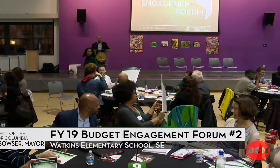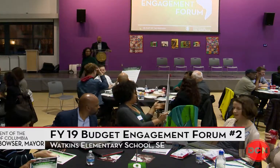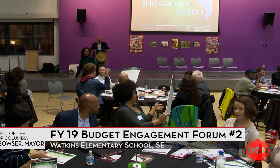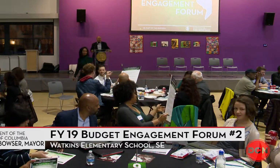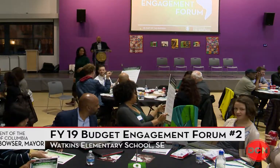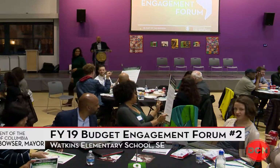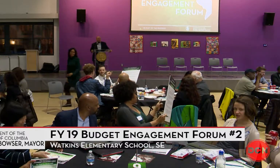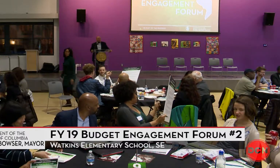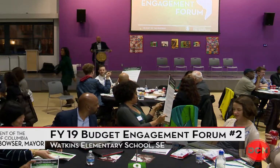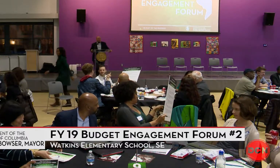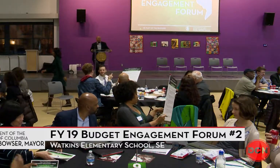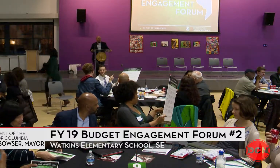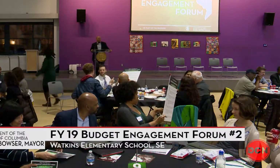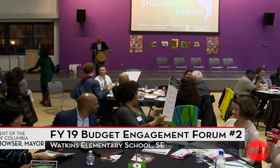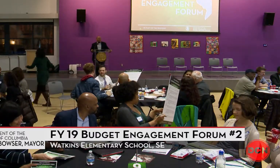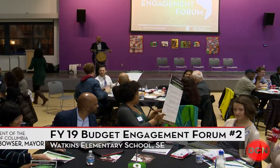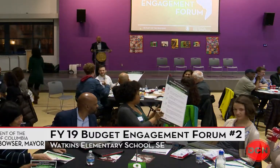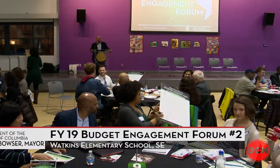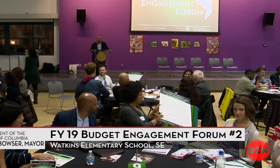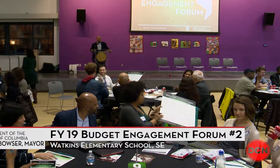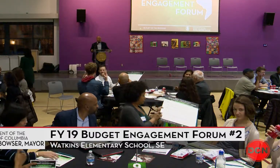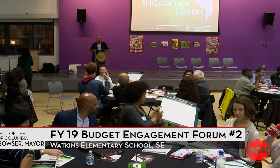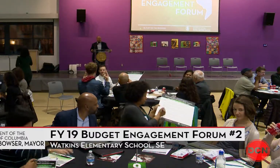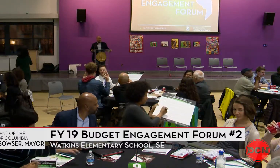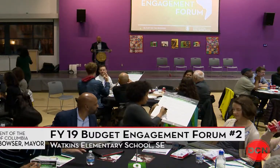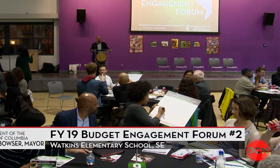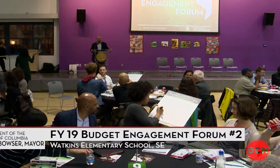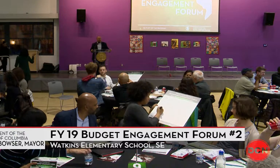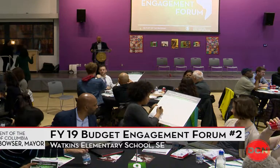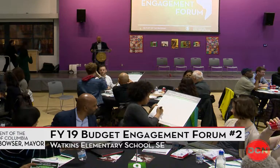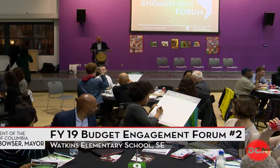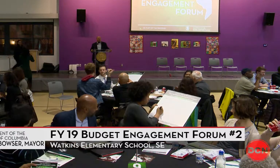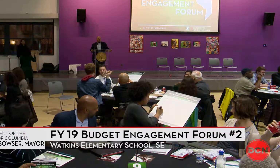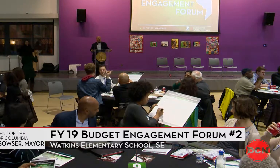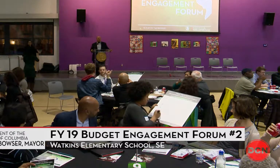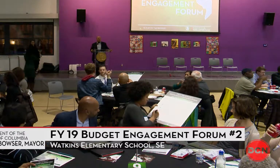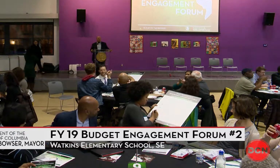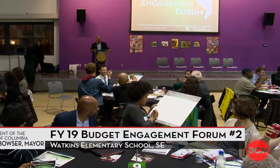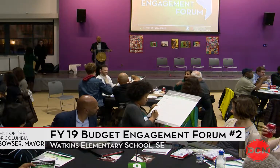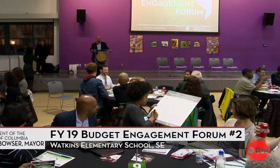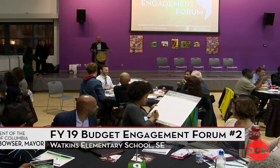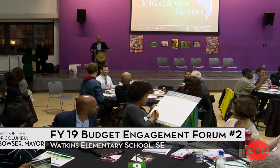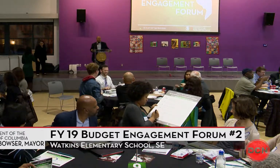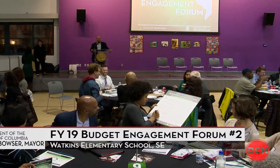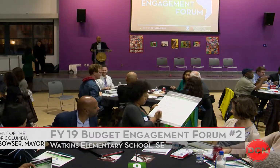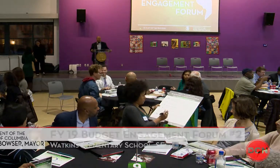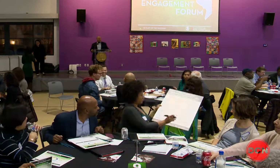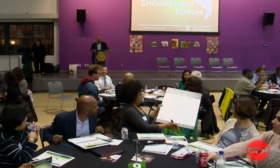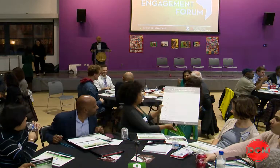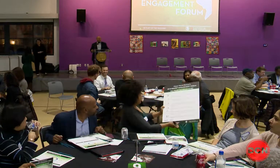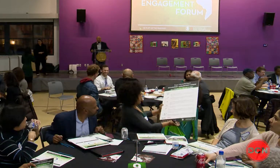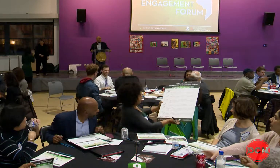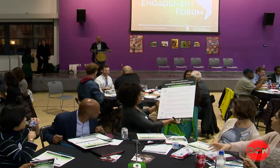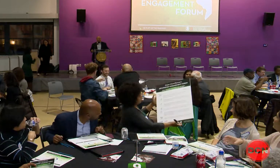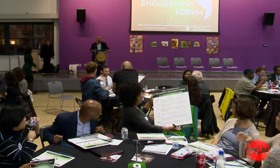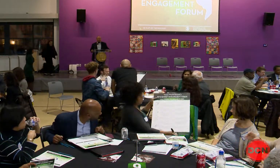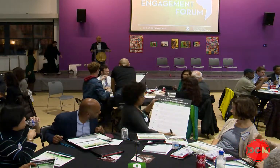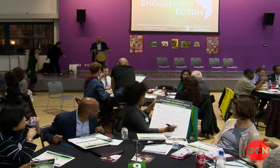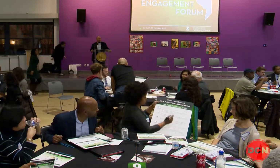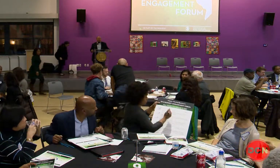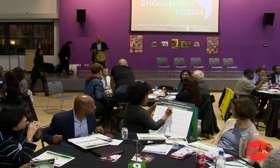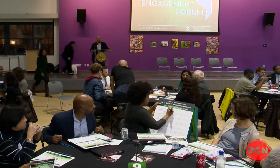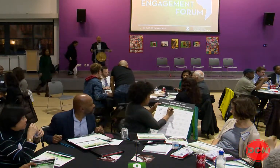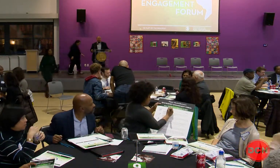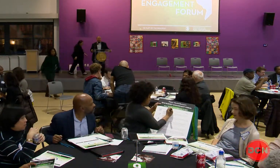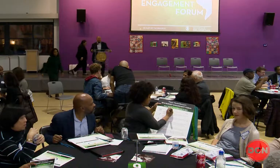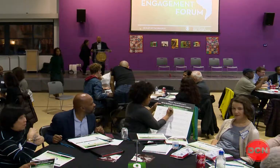over here. So what we're going to do next is we're going to hear from some of the tables to hear how they spent their $100. So let's make